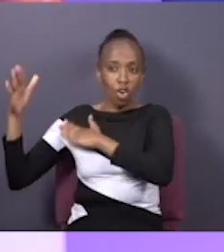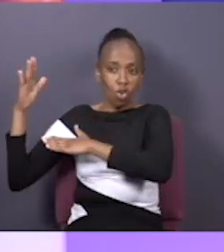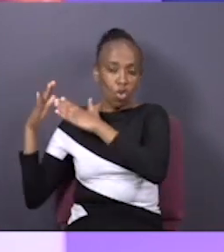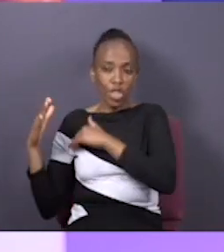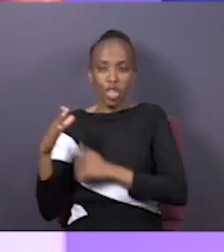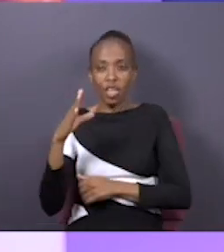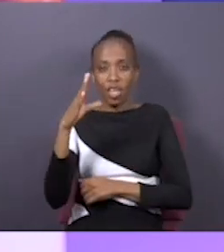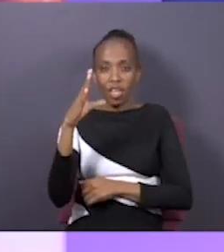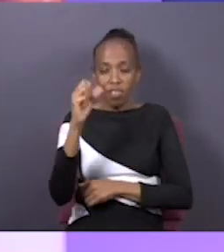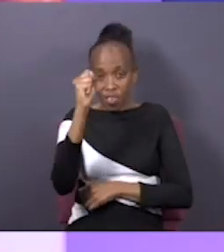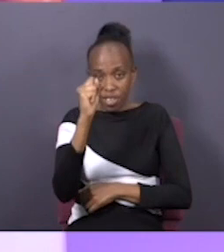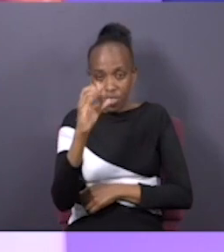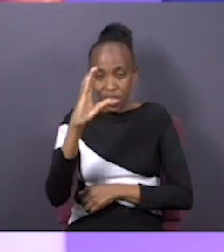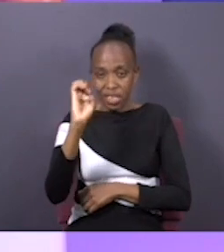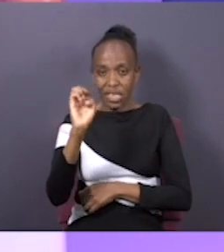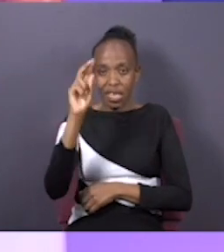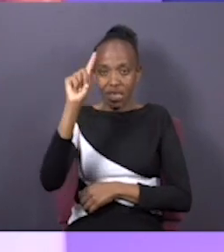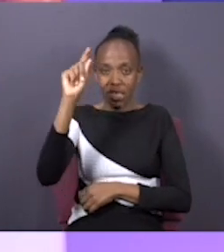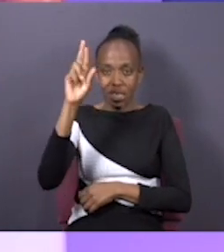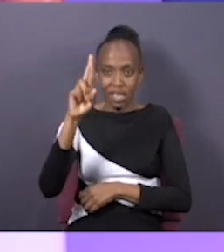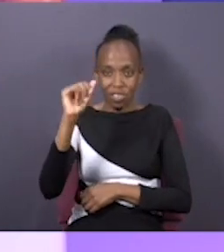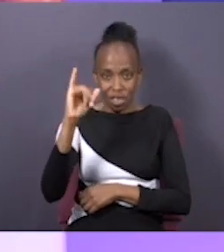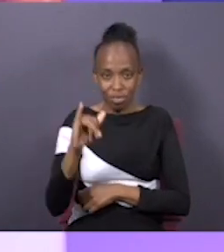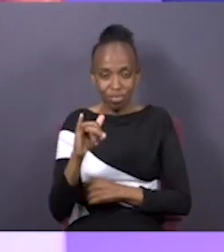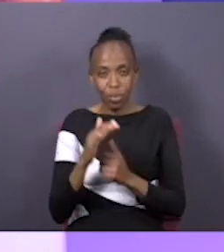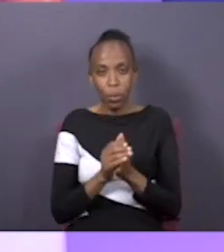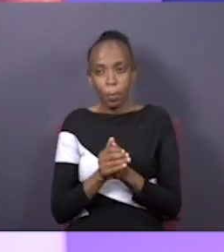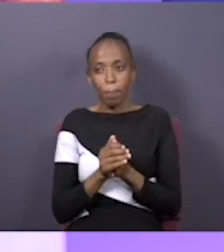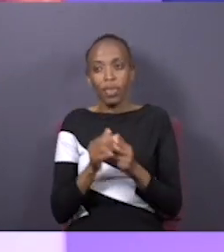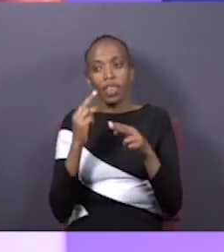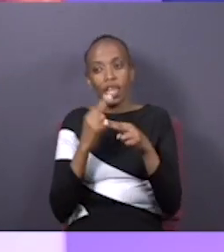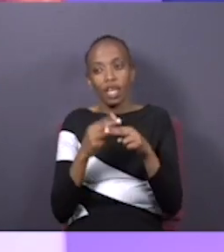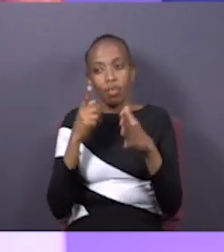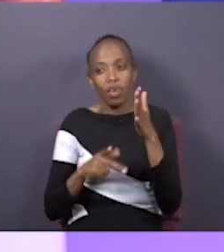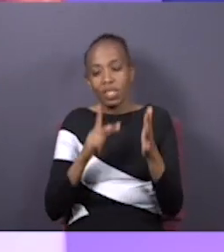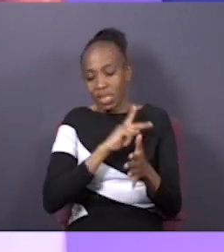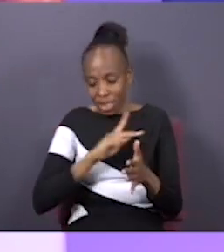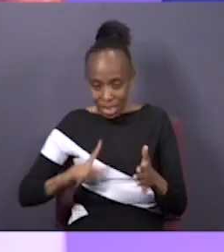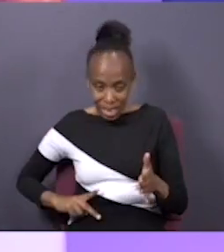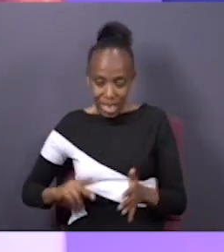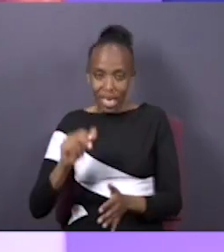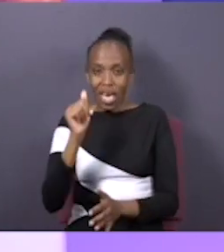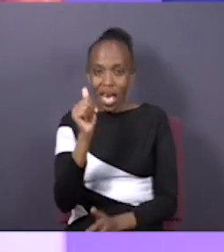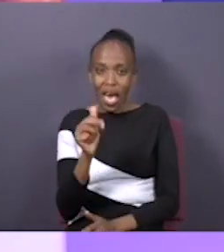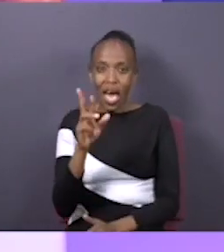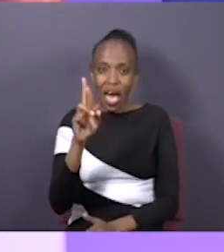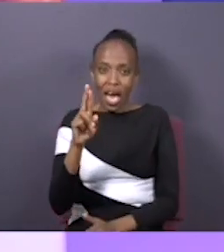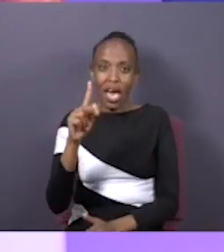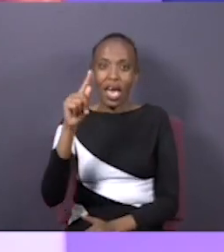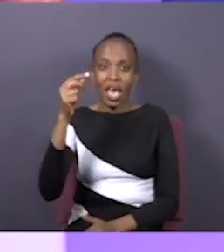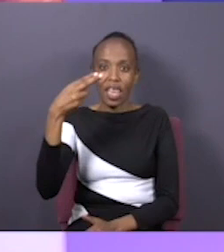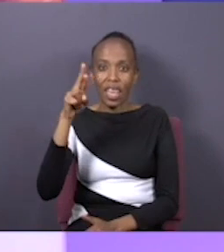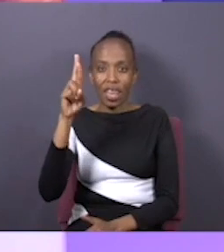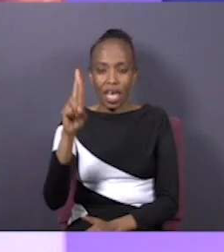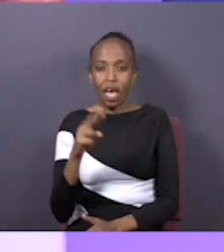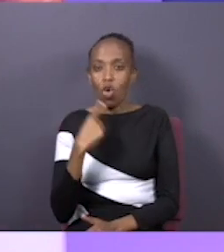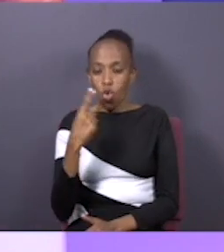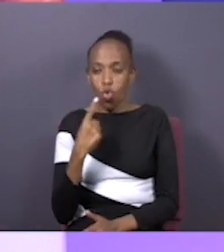5th century and early 6th century. The name is King Arthur, who, according to the